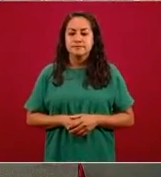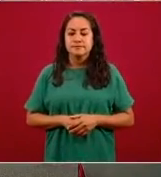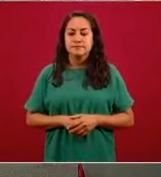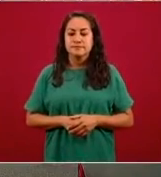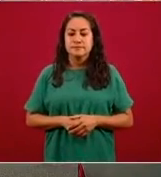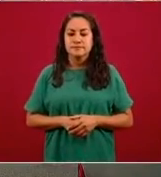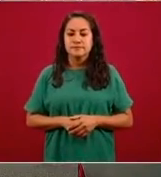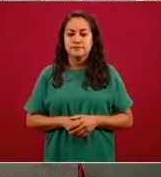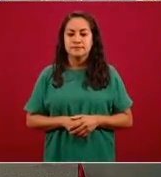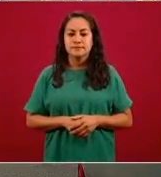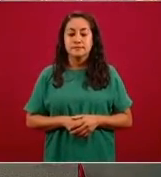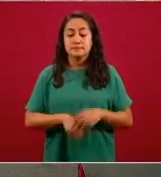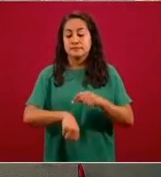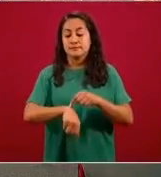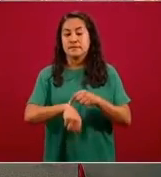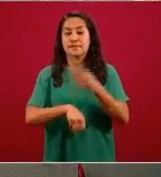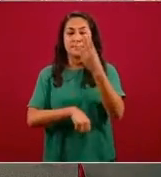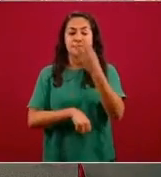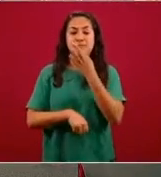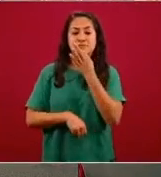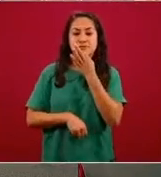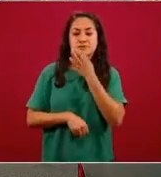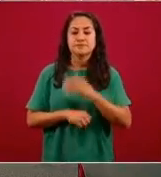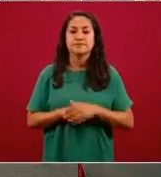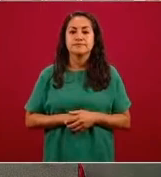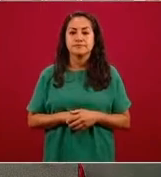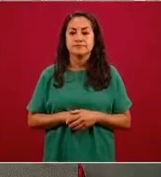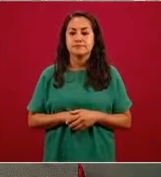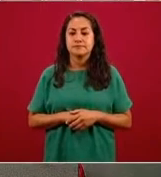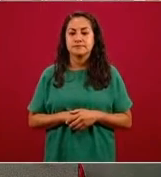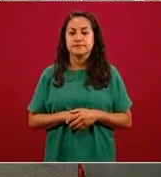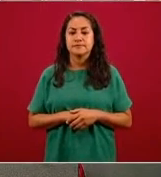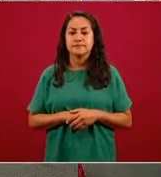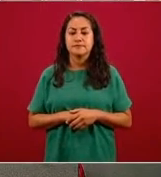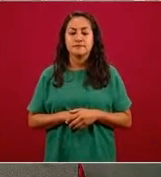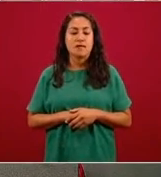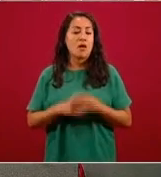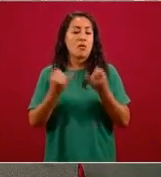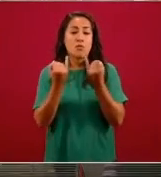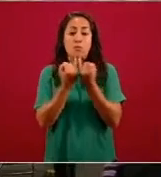procedures. We have 3 minutes left.